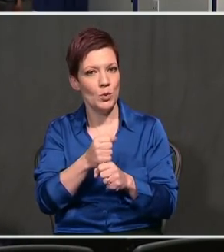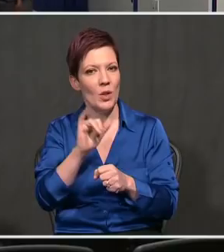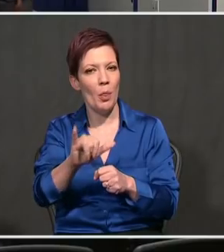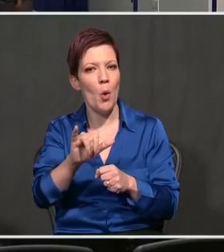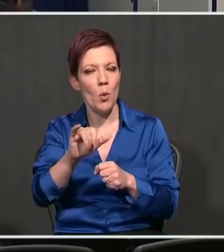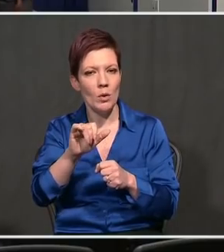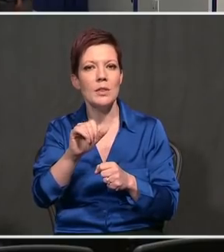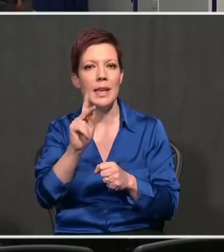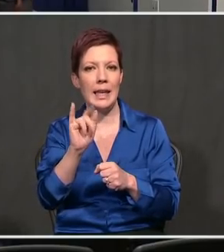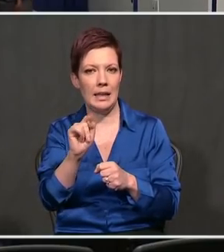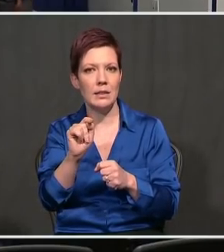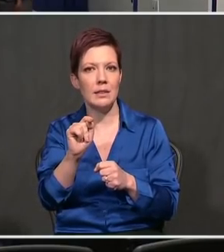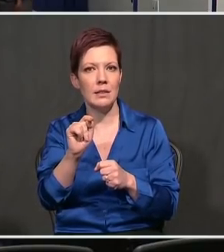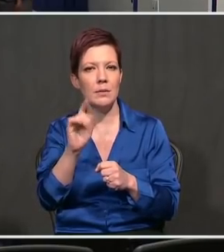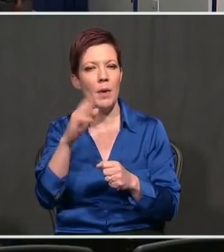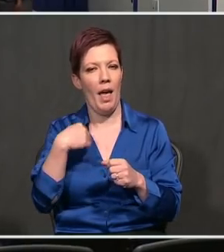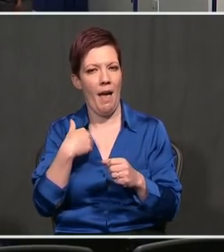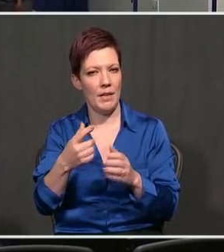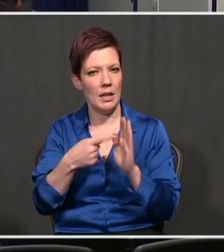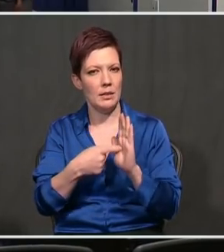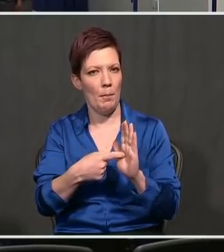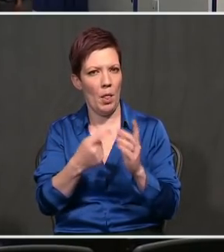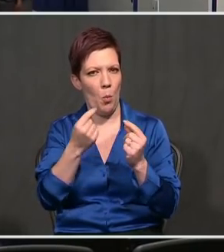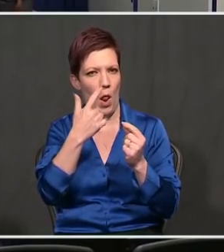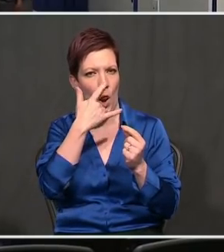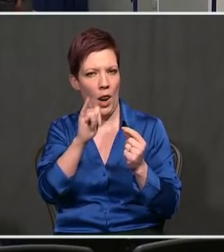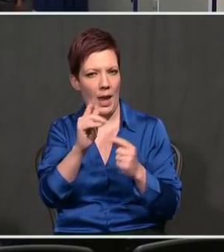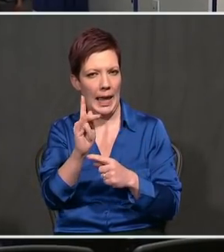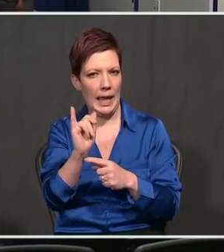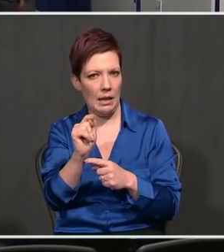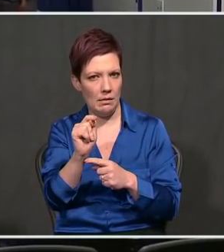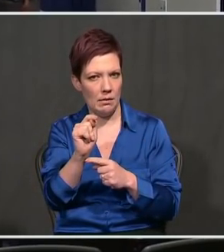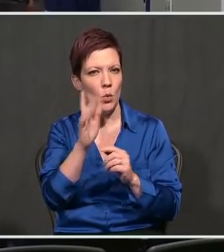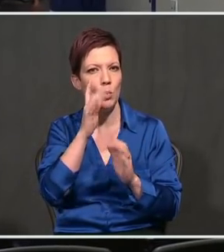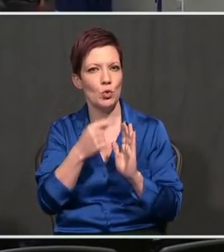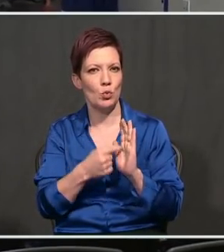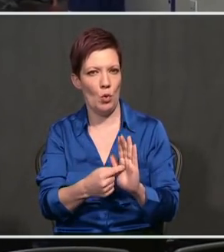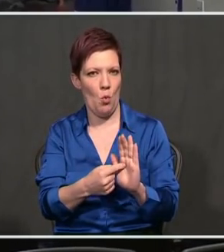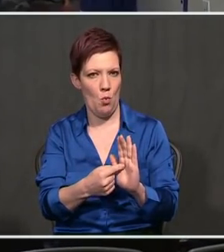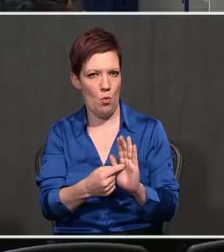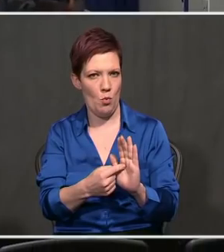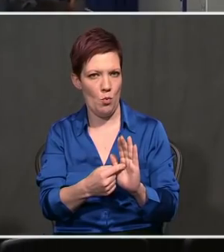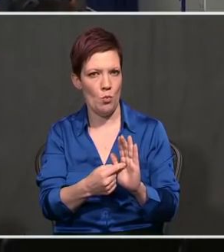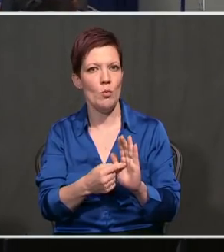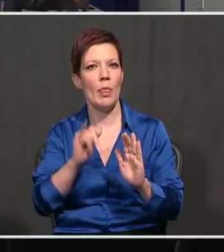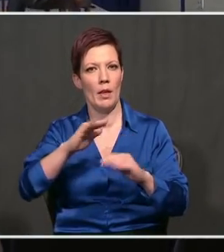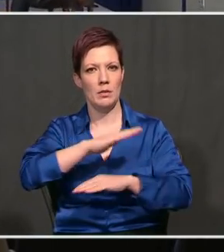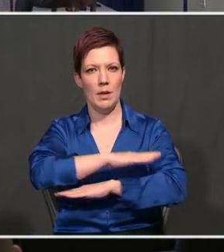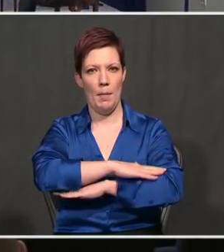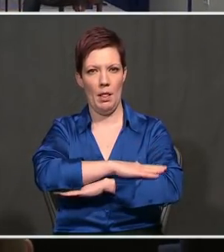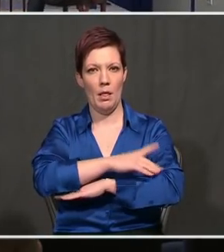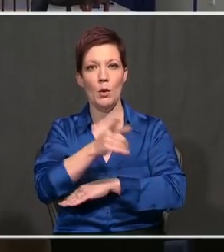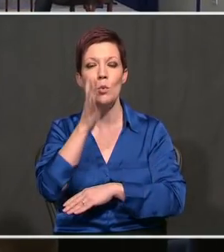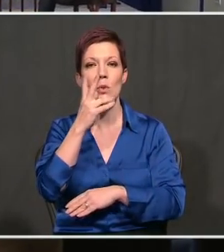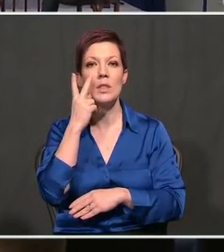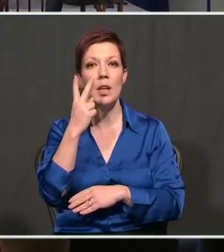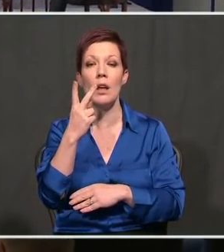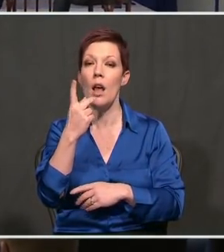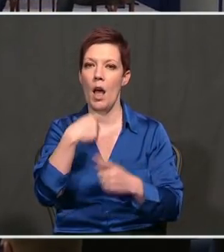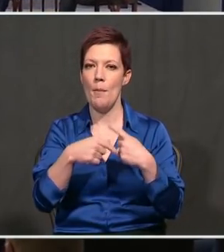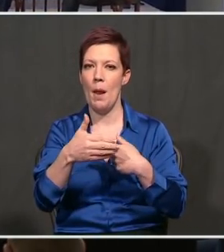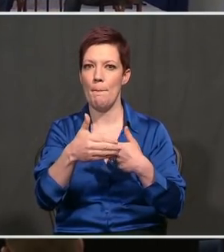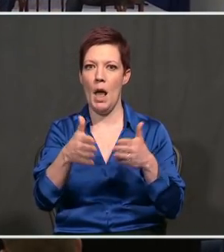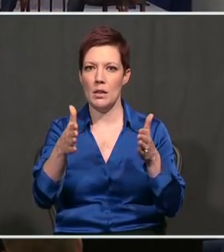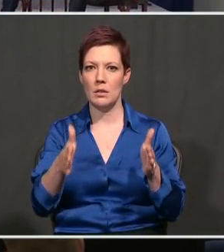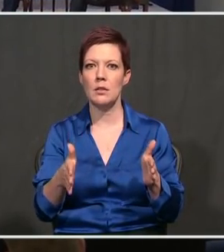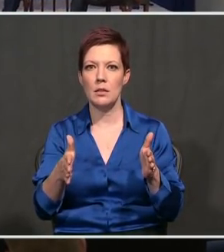want to start. I've actually got an example of the kit here that I can show on this very crowded table. As you can see, it'll come in a box